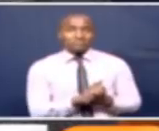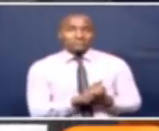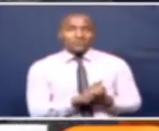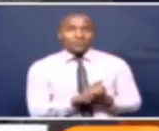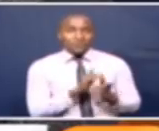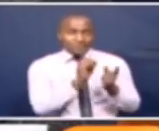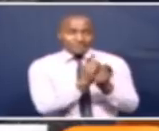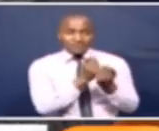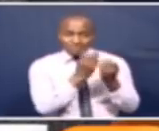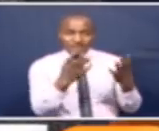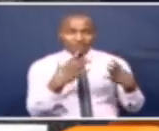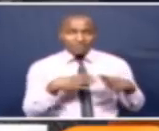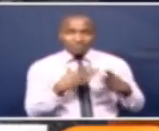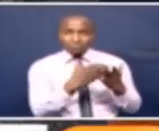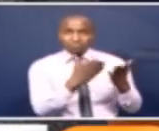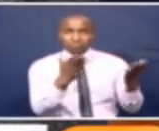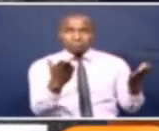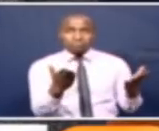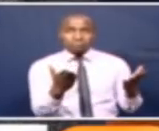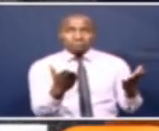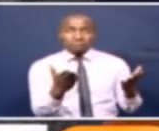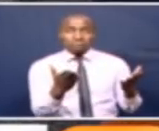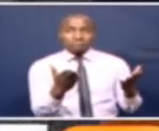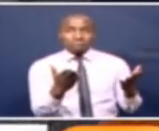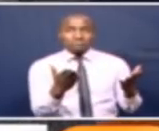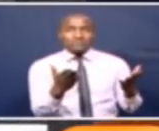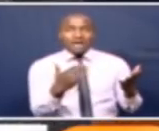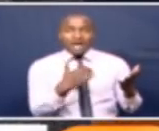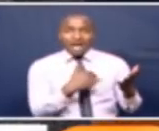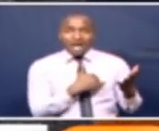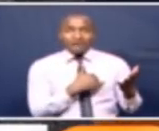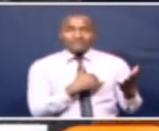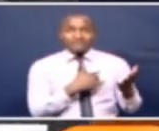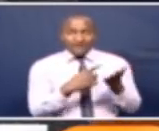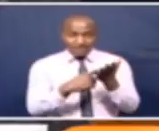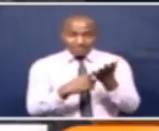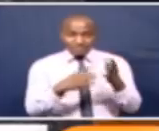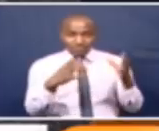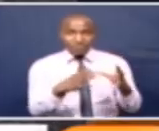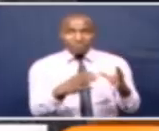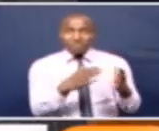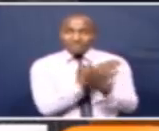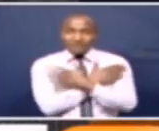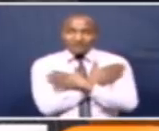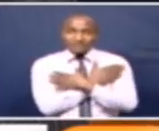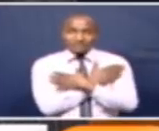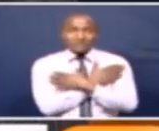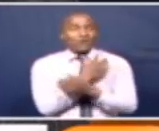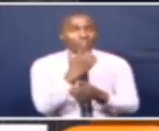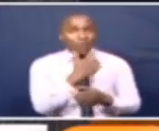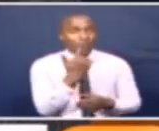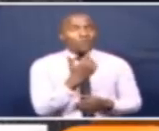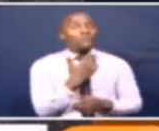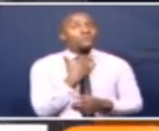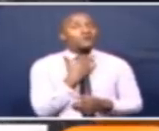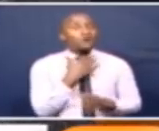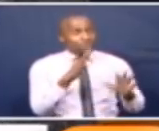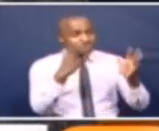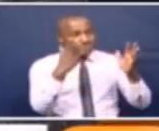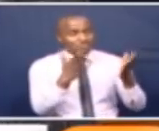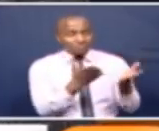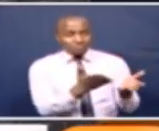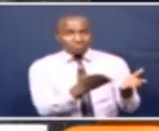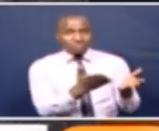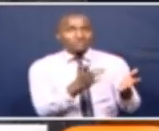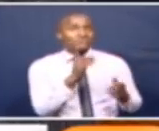meeting many people. There is an albinism group of friends. Yes. Who want to celebrate